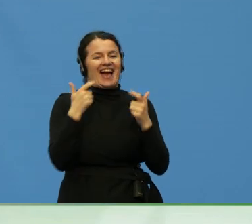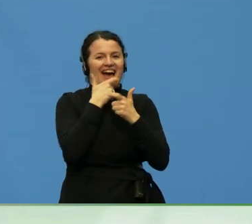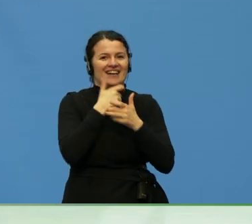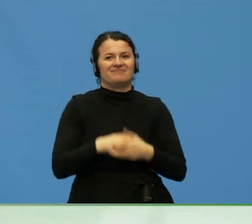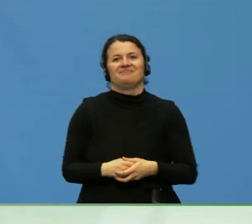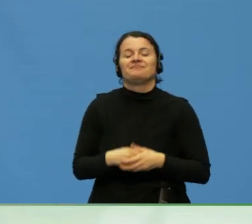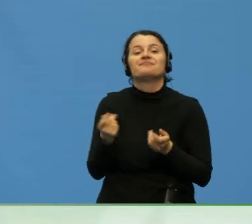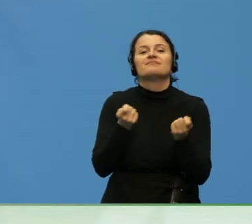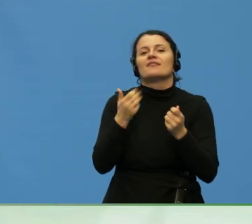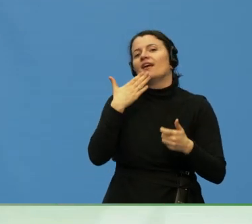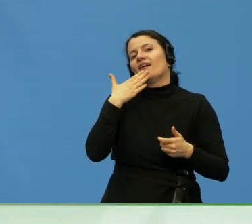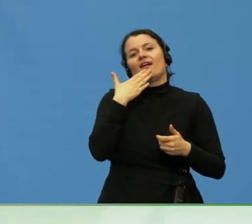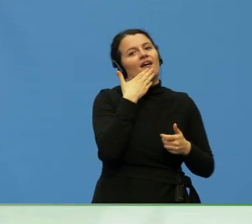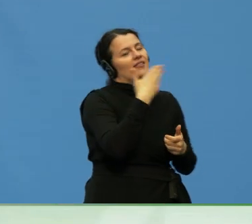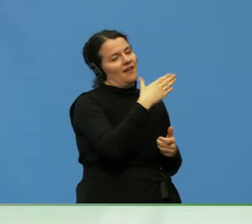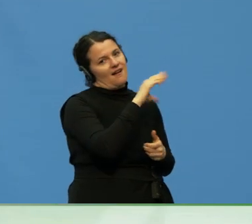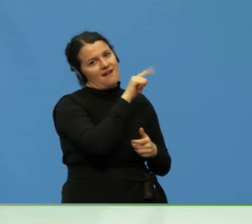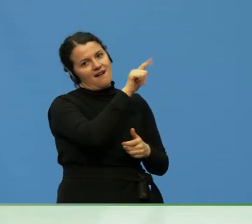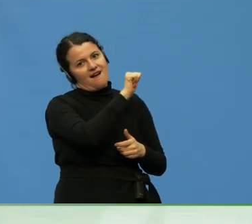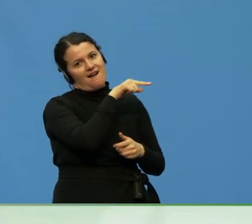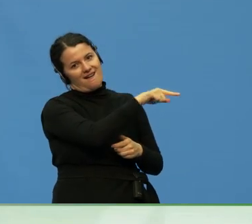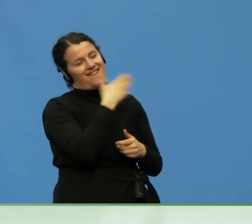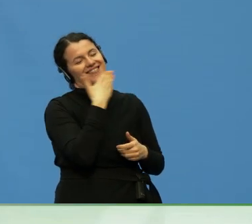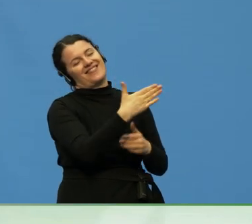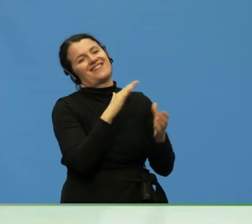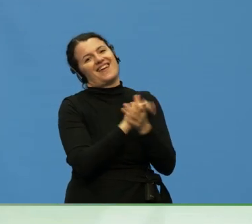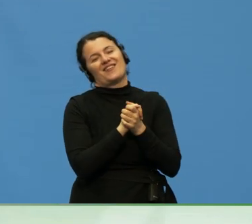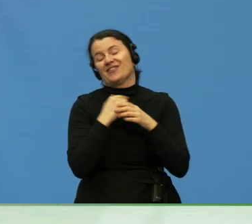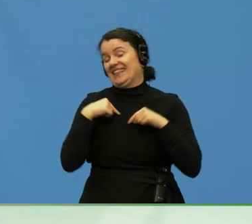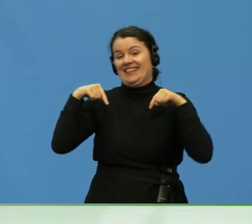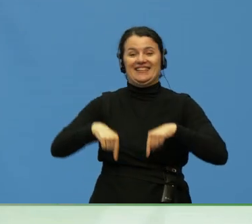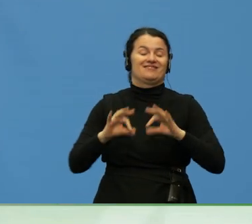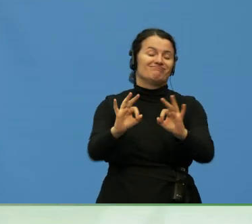Thank you, Carla. So it's for me now to wrap up this incredible session.